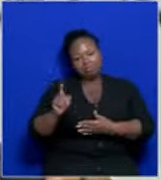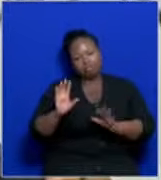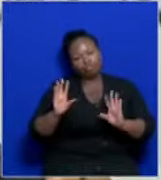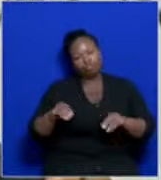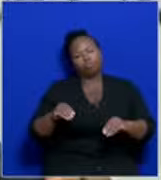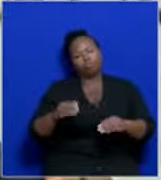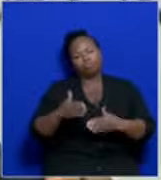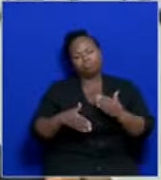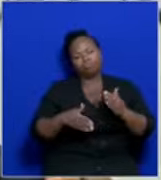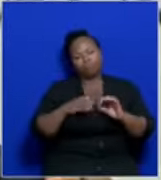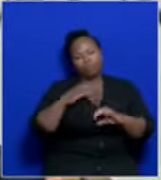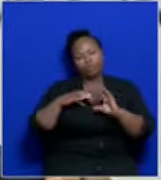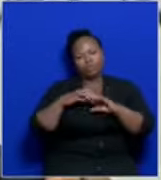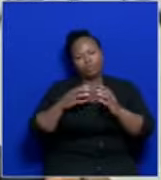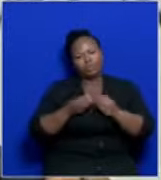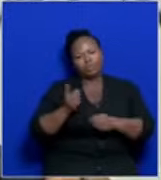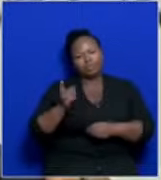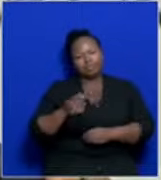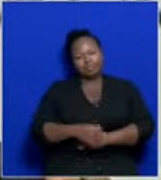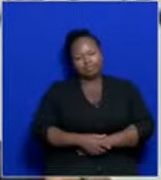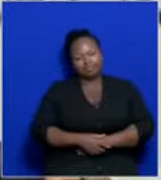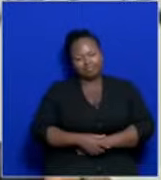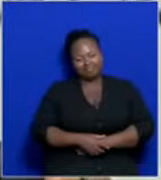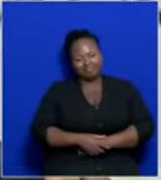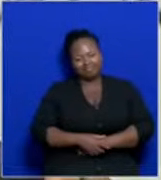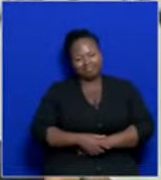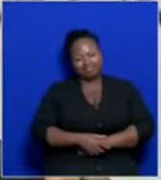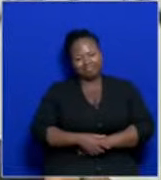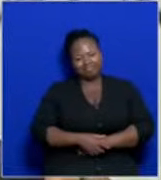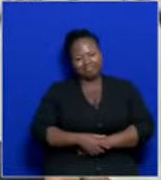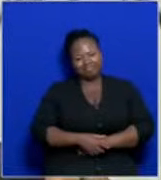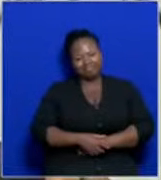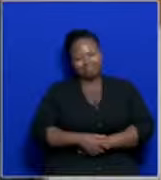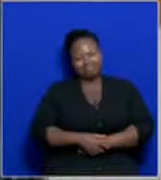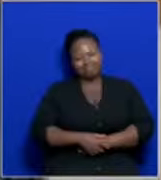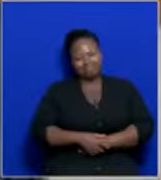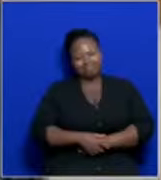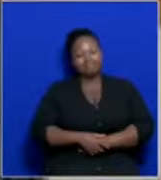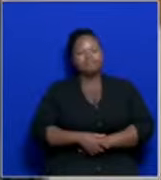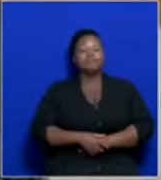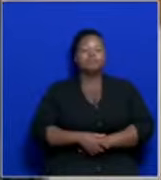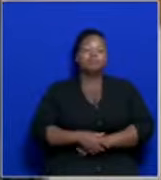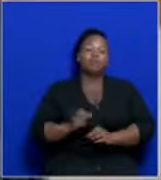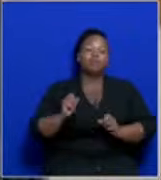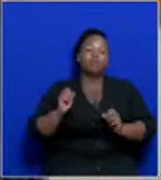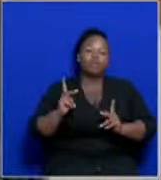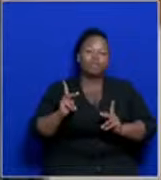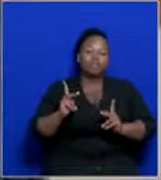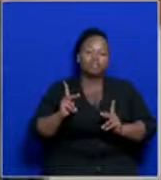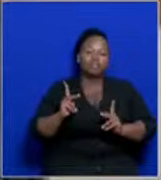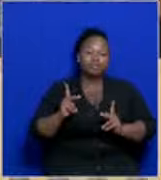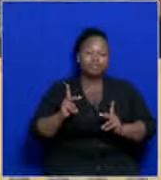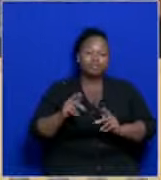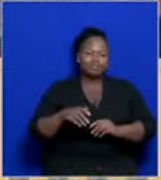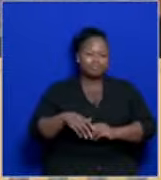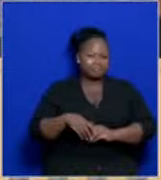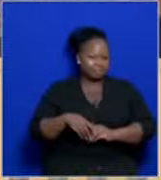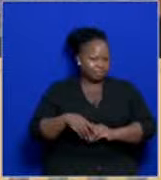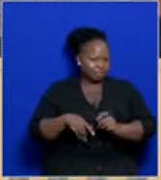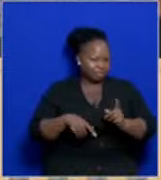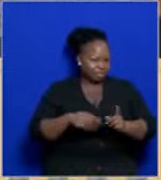with him at that time. Okay, and again, I see that you refer to him as